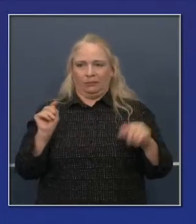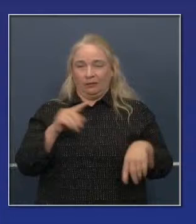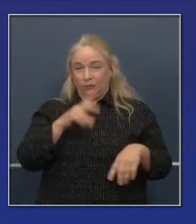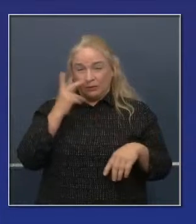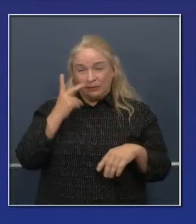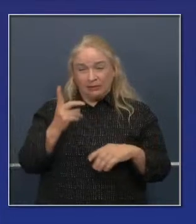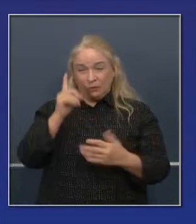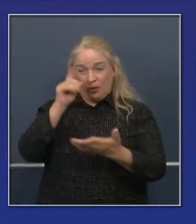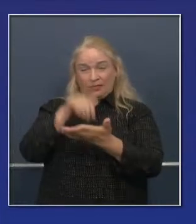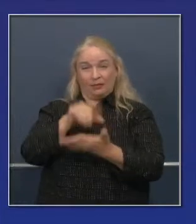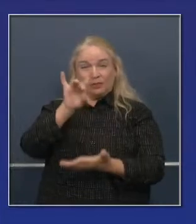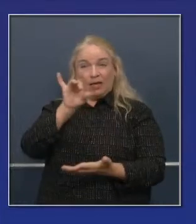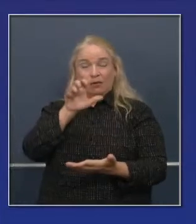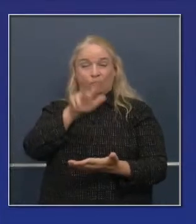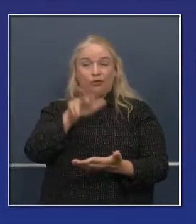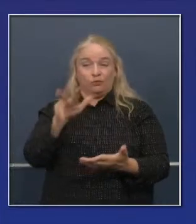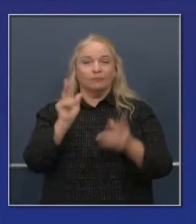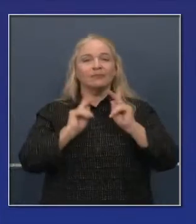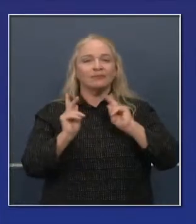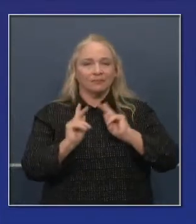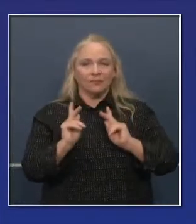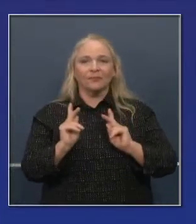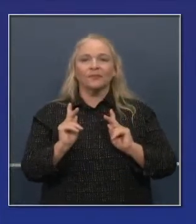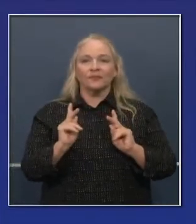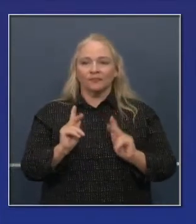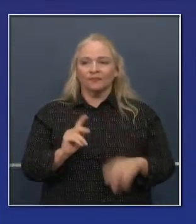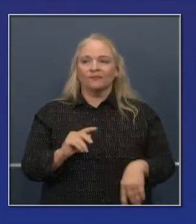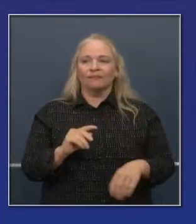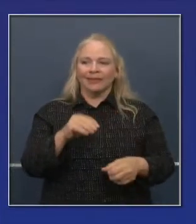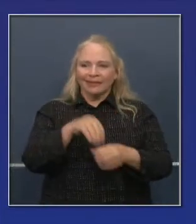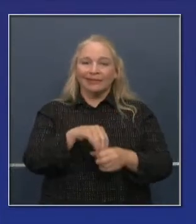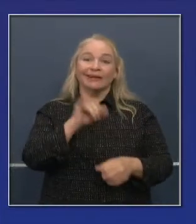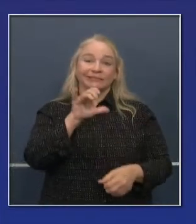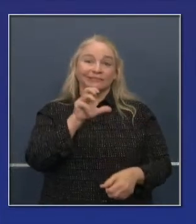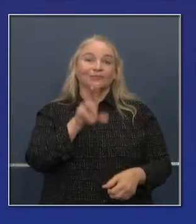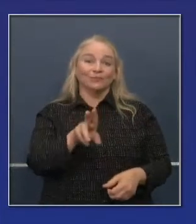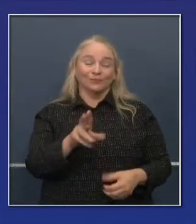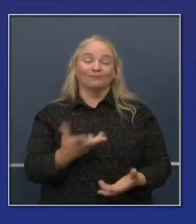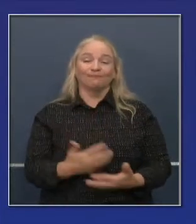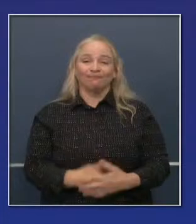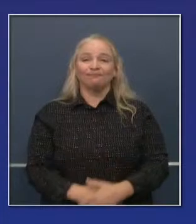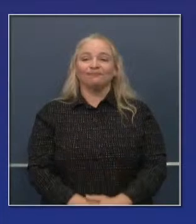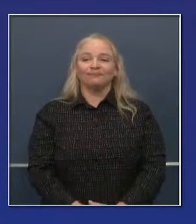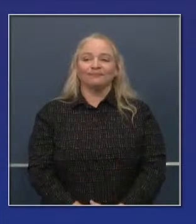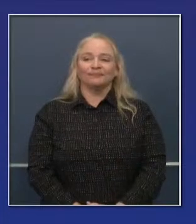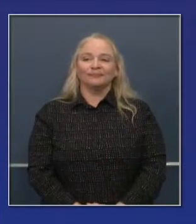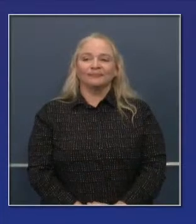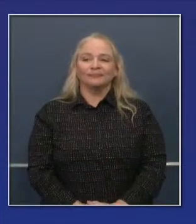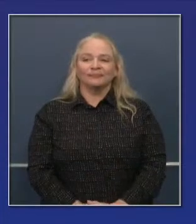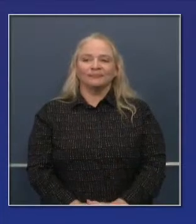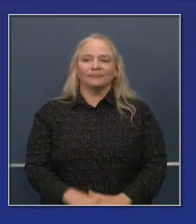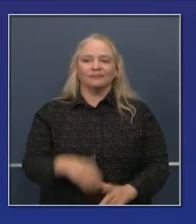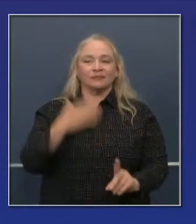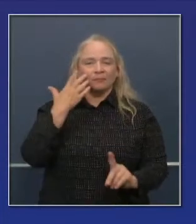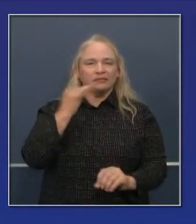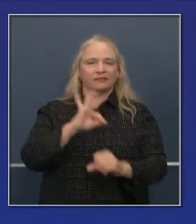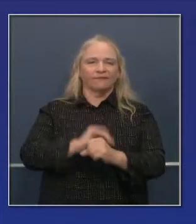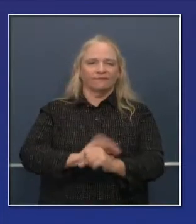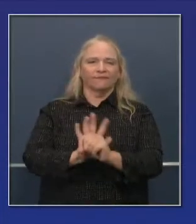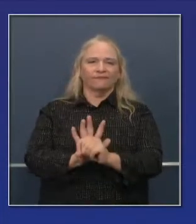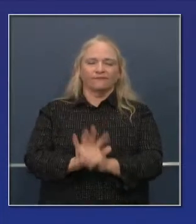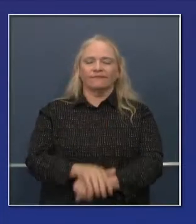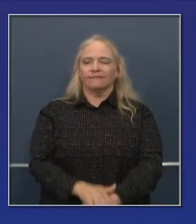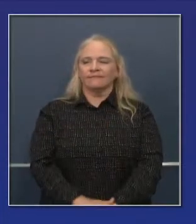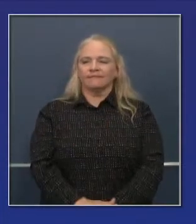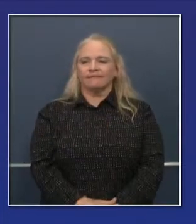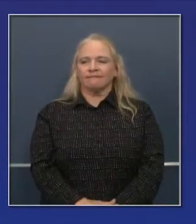1,833 individuals now admitted in our ICUs. That represents a 20%